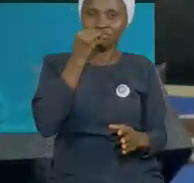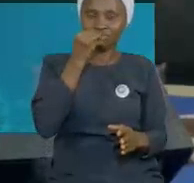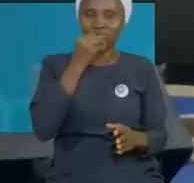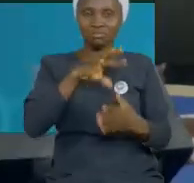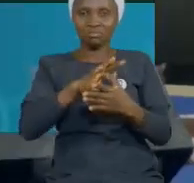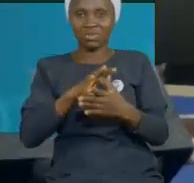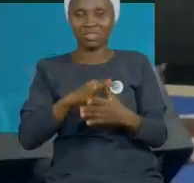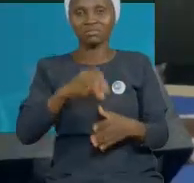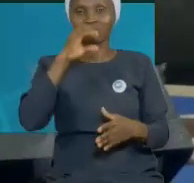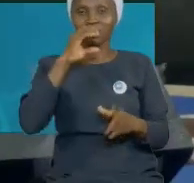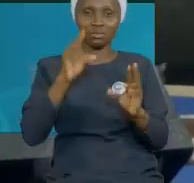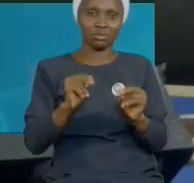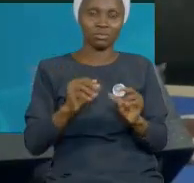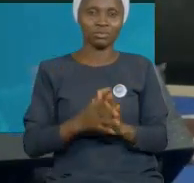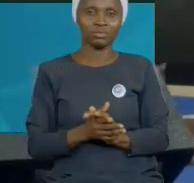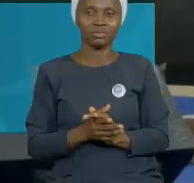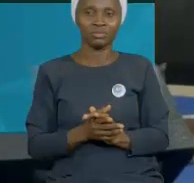drink,